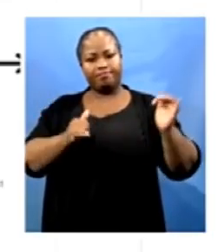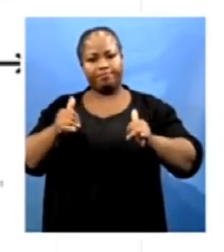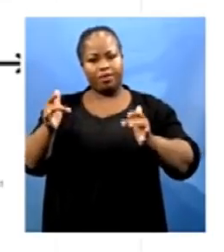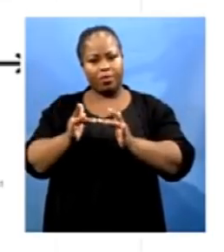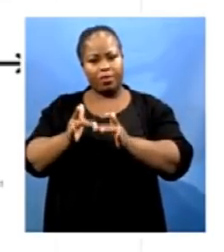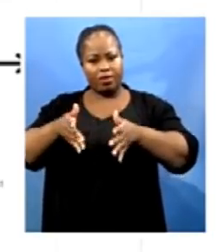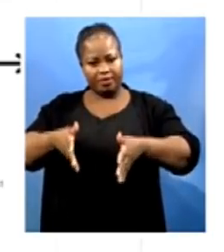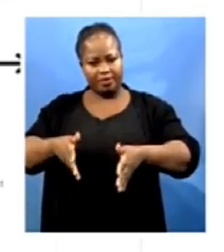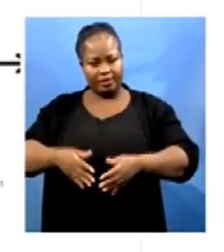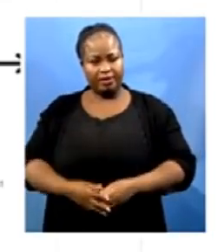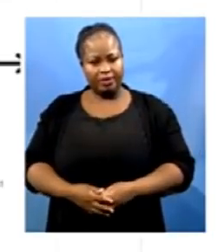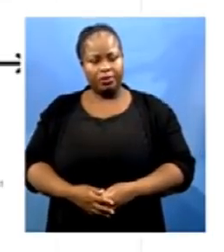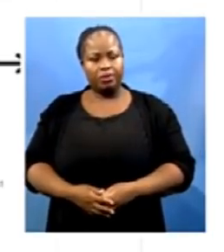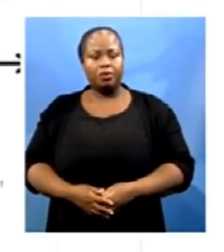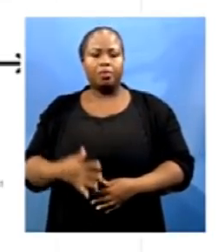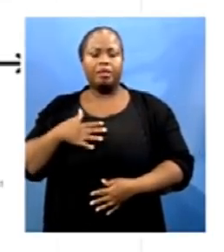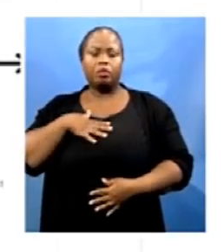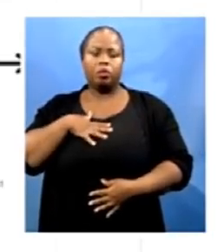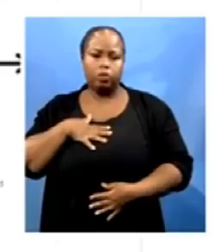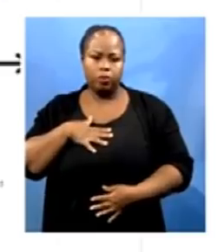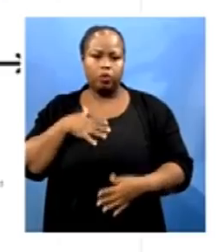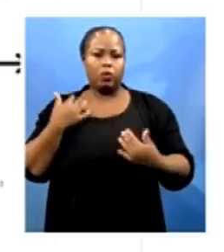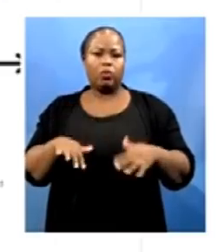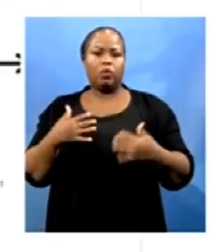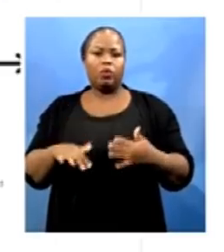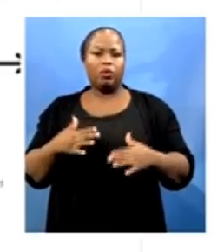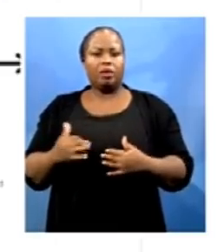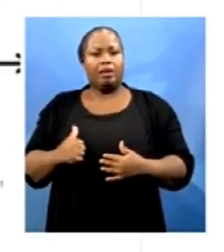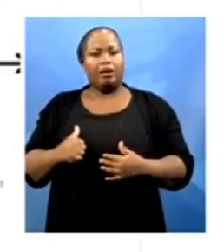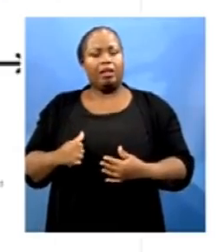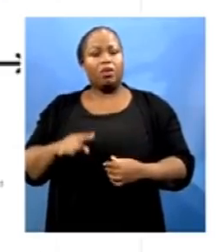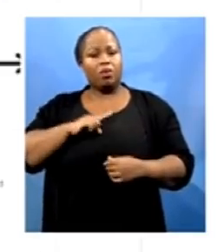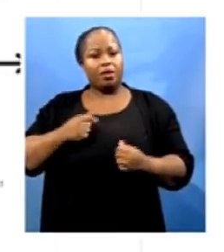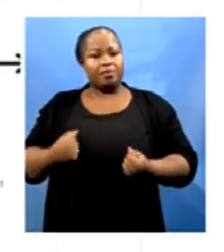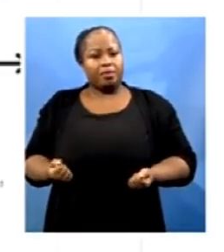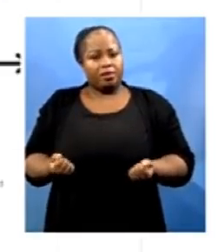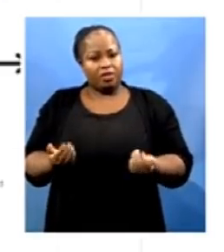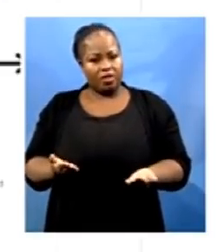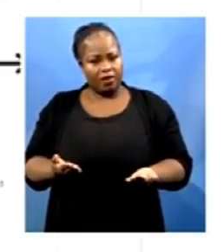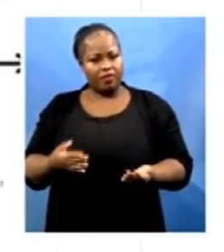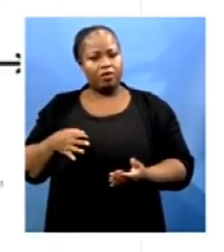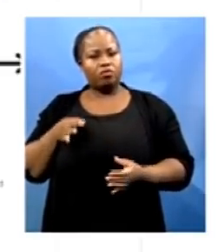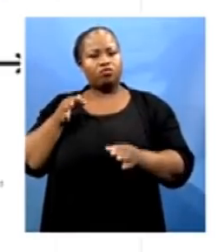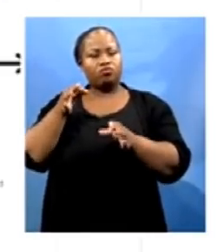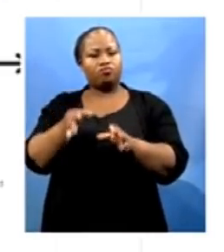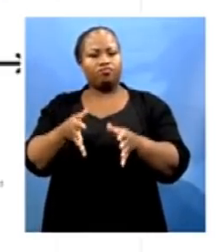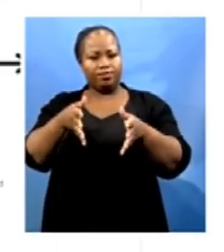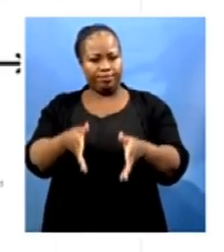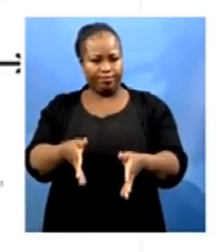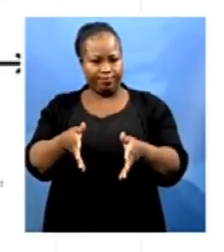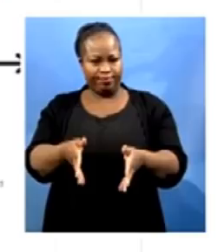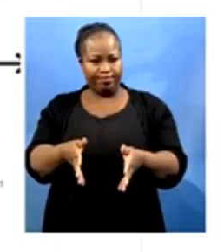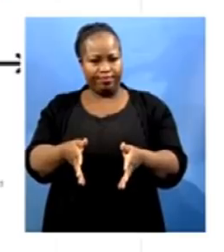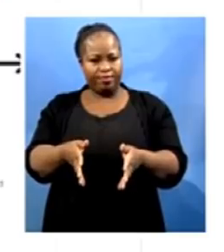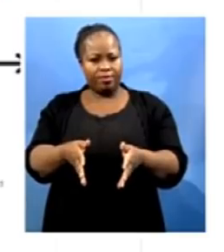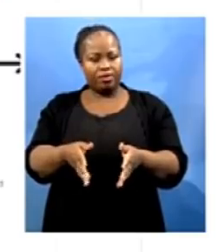gratifying privilege to be able to serve and contribute as part of this collective that you are going to hear